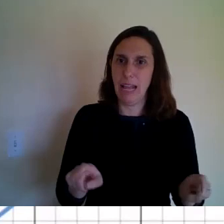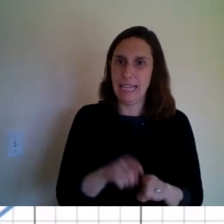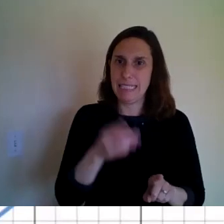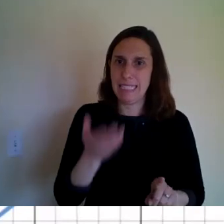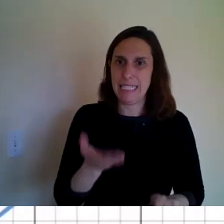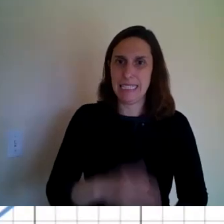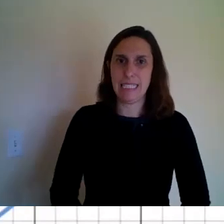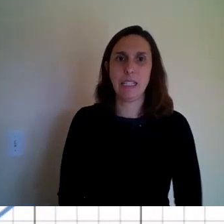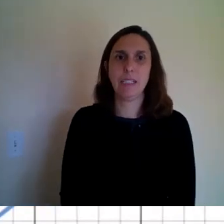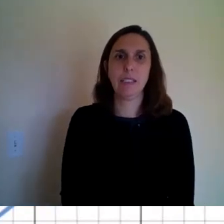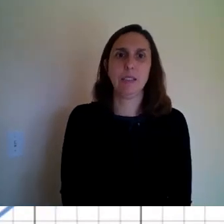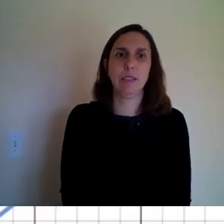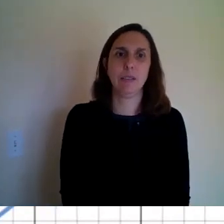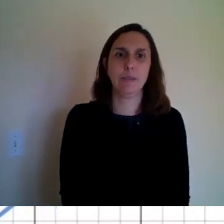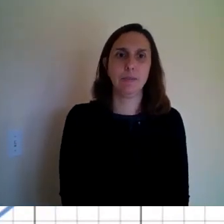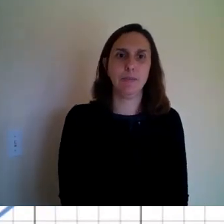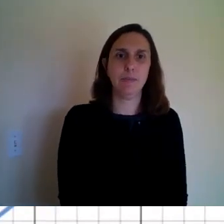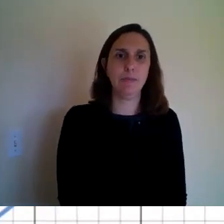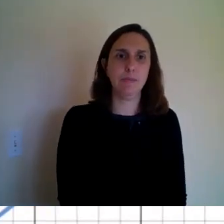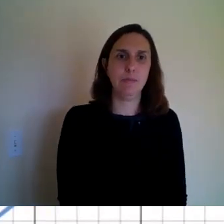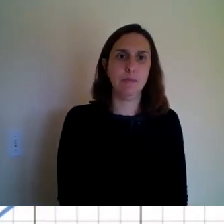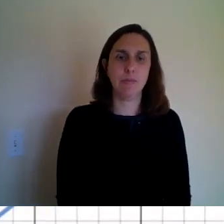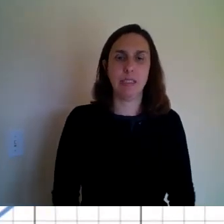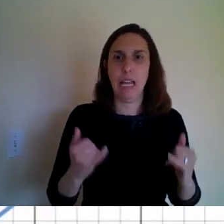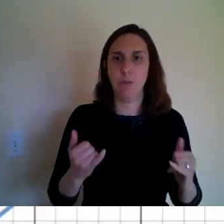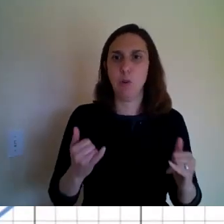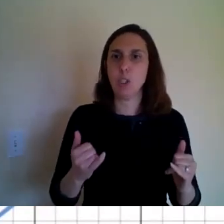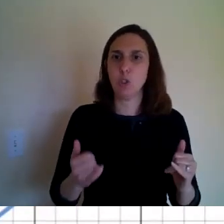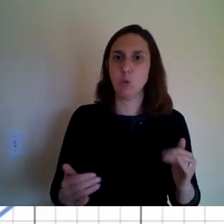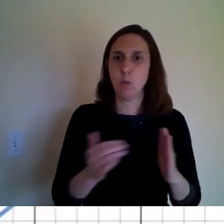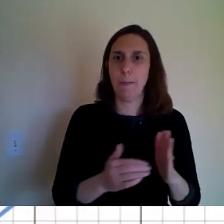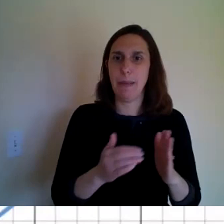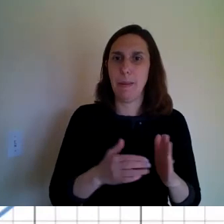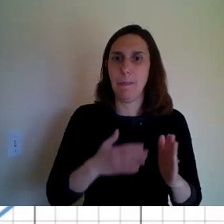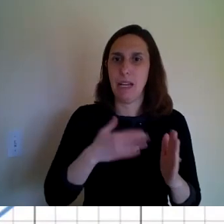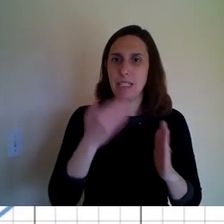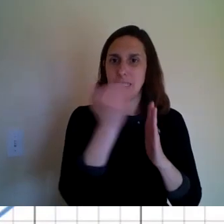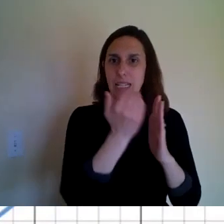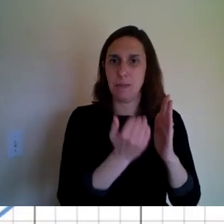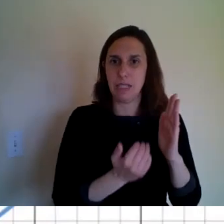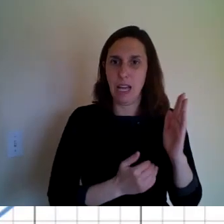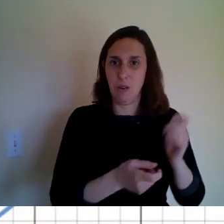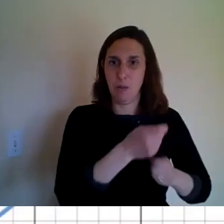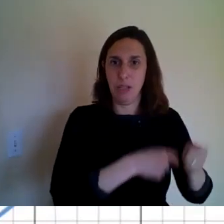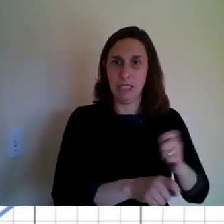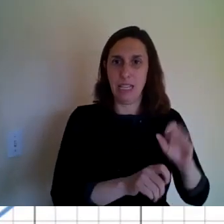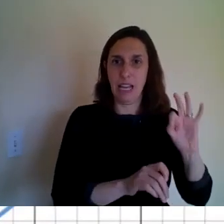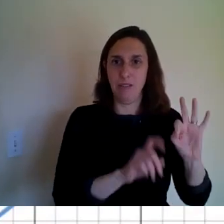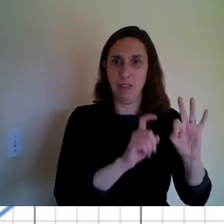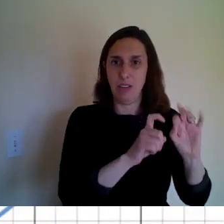All right, I'm going to repeat my steps. I'm going to replace f of x with y.